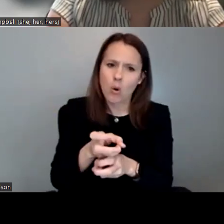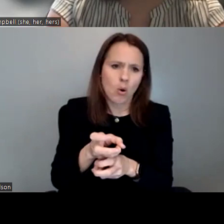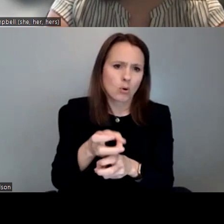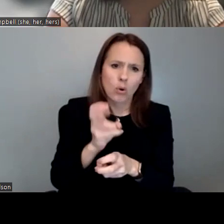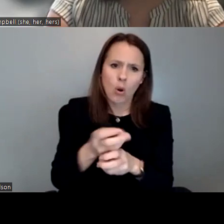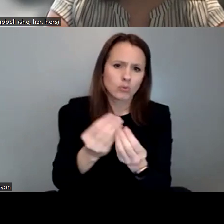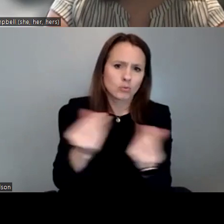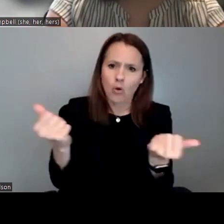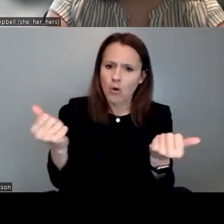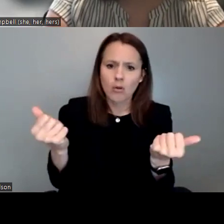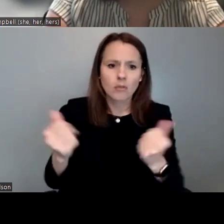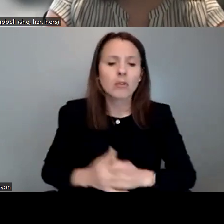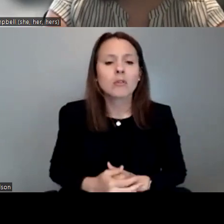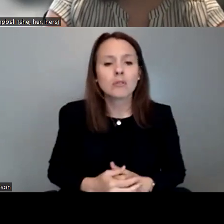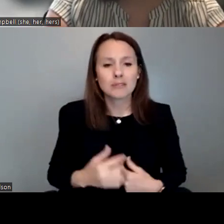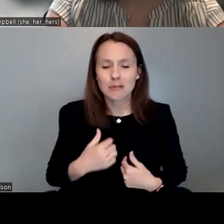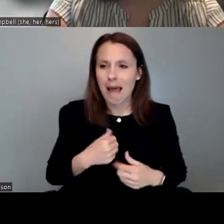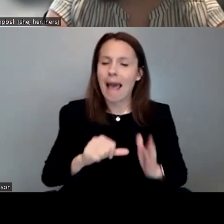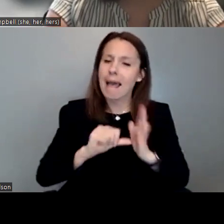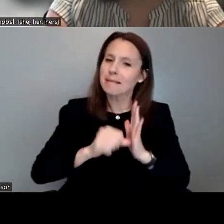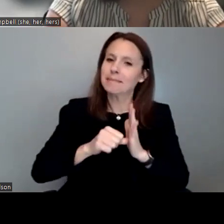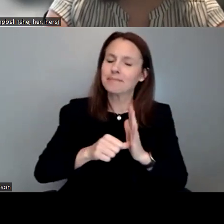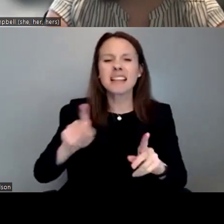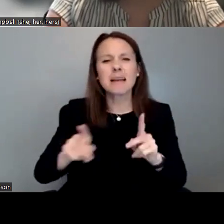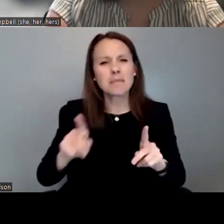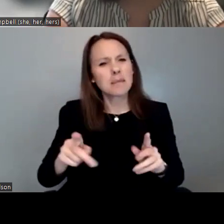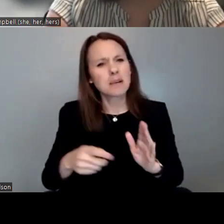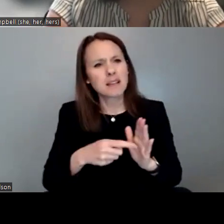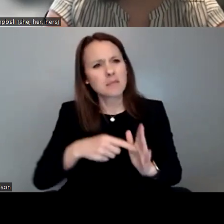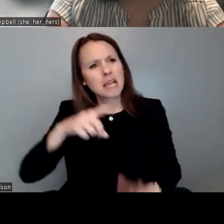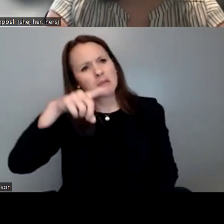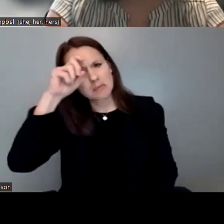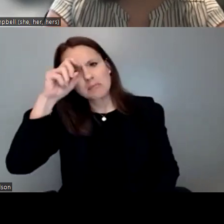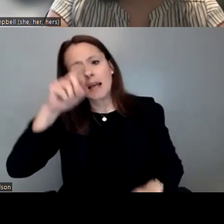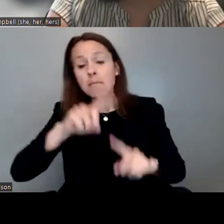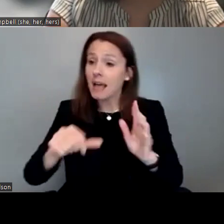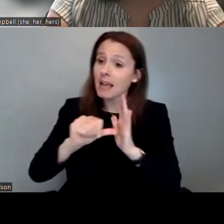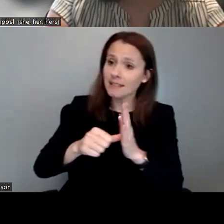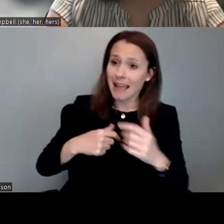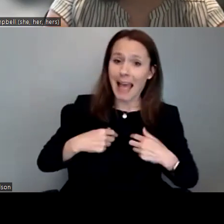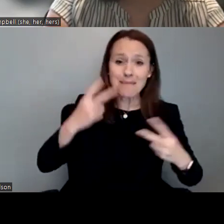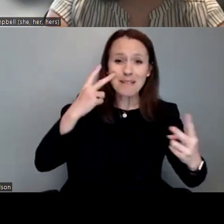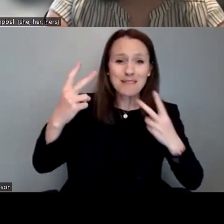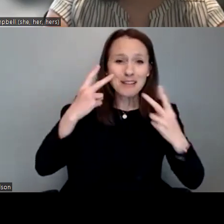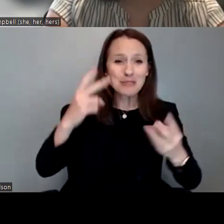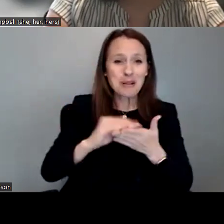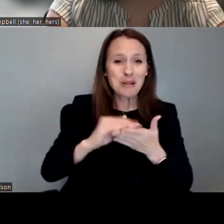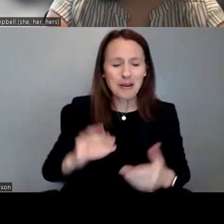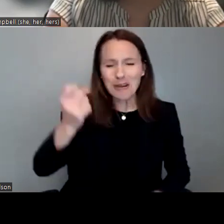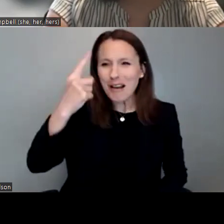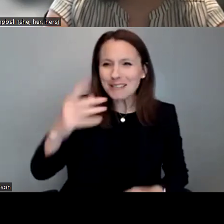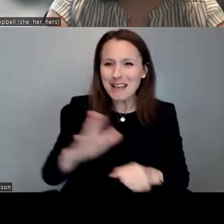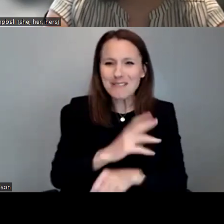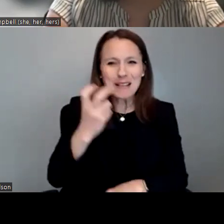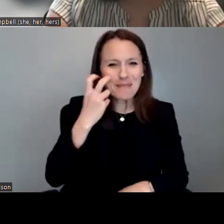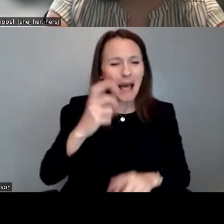solve them. I always tell people, and people get a little bit puzzled when I say this, I'm a visual learner. Even though I'm totally blind, I'm a